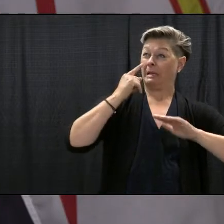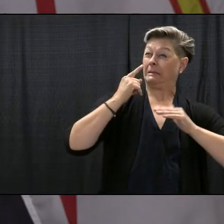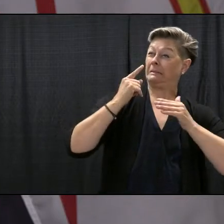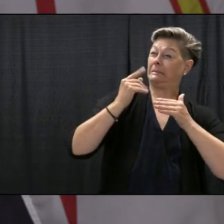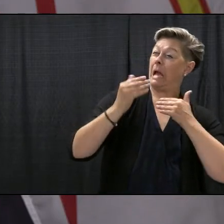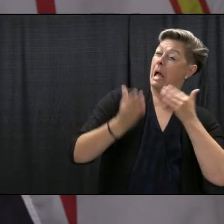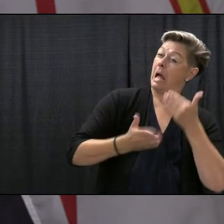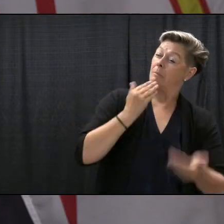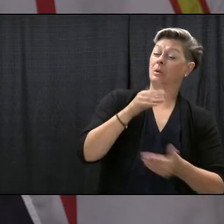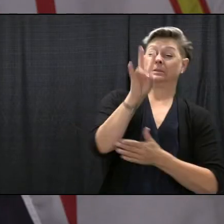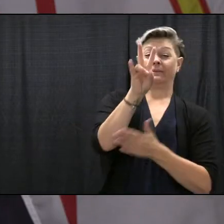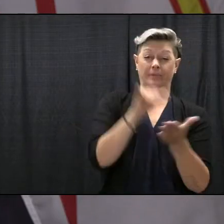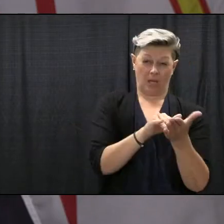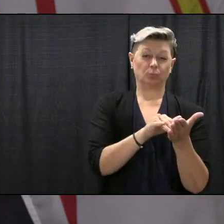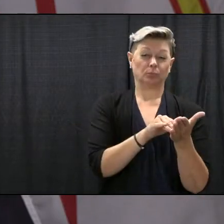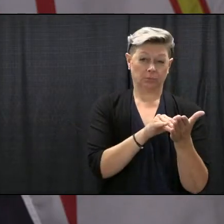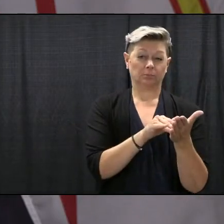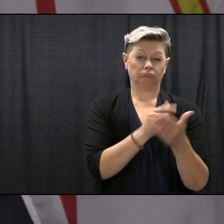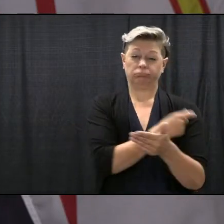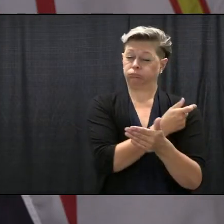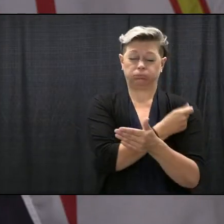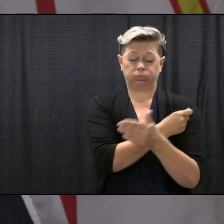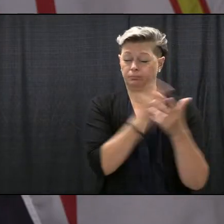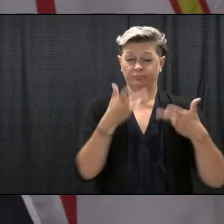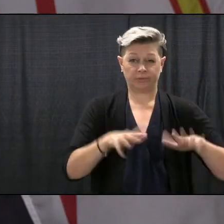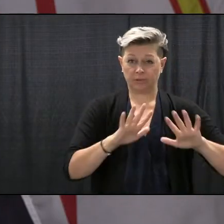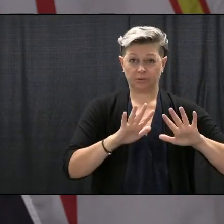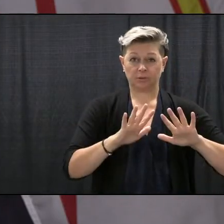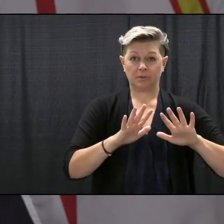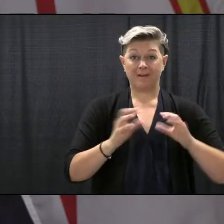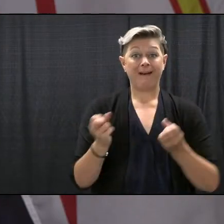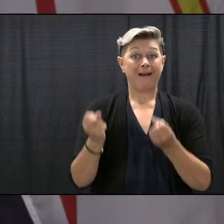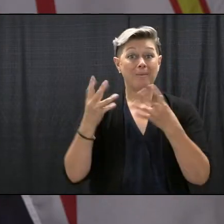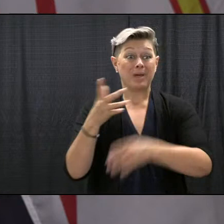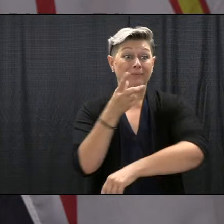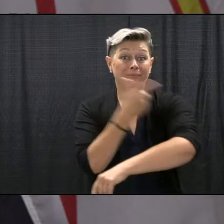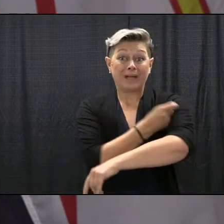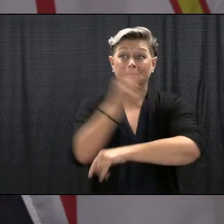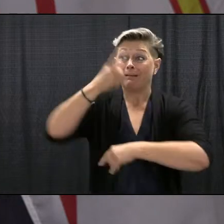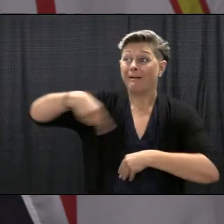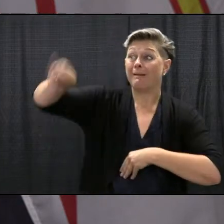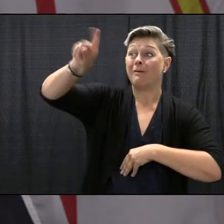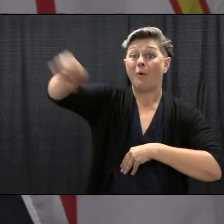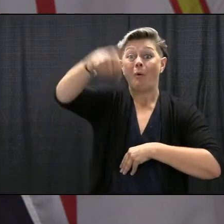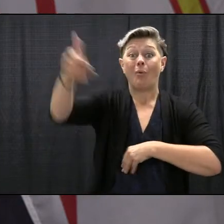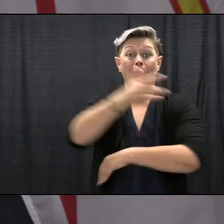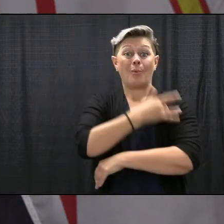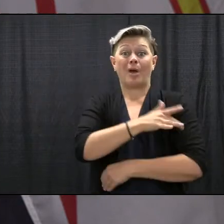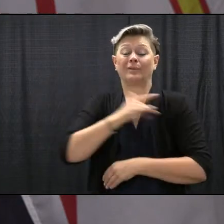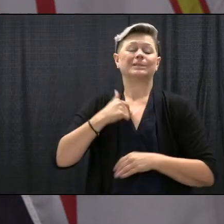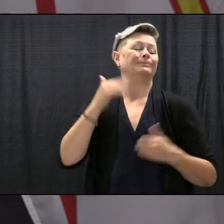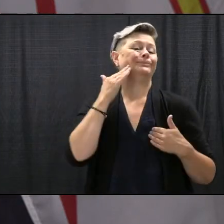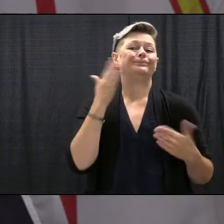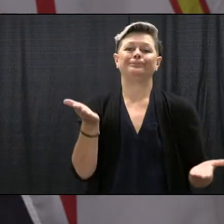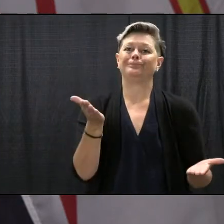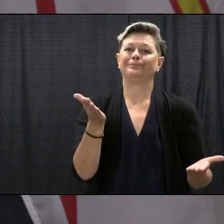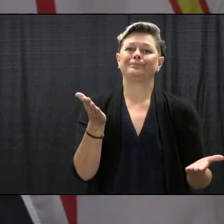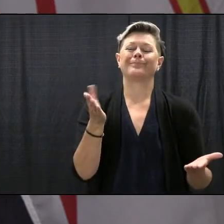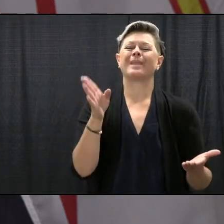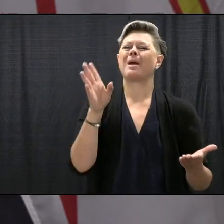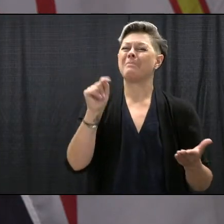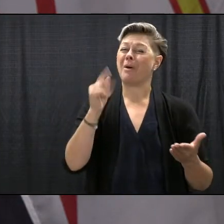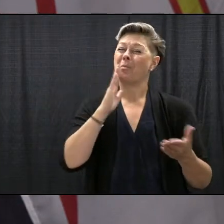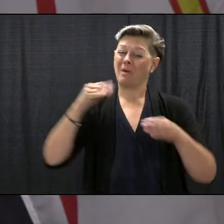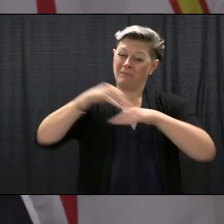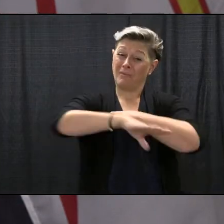7,000. So I don't know how many have been vaccinated elsewhere, but I don't think that it would